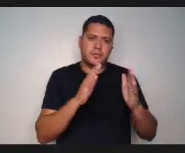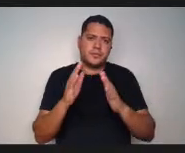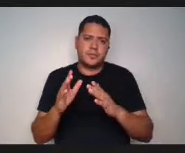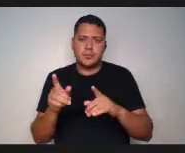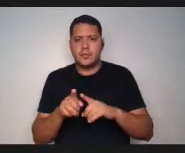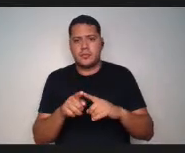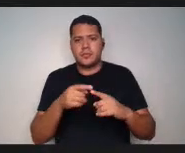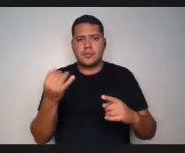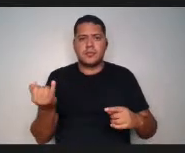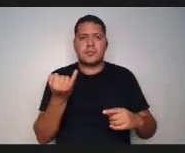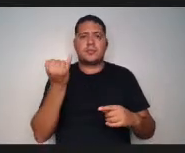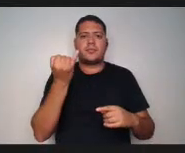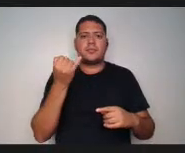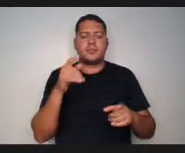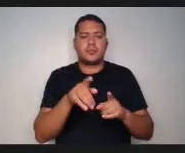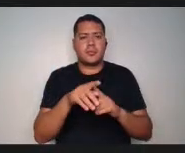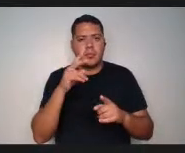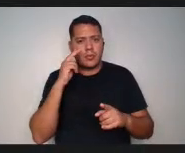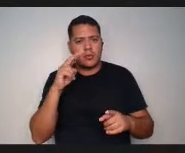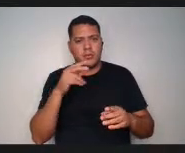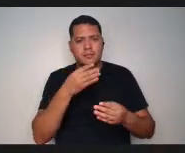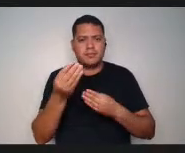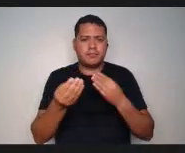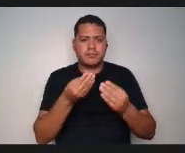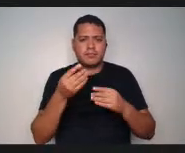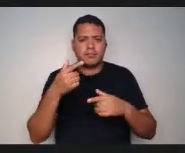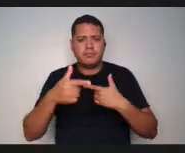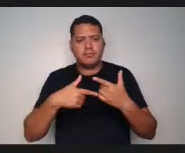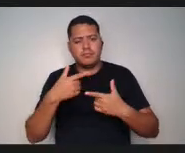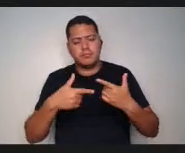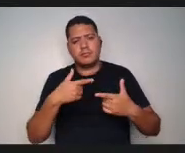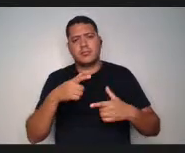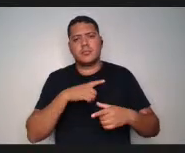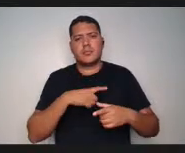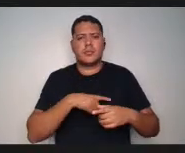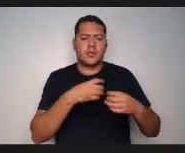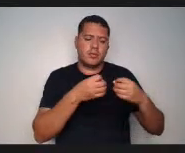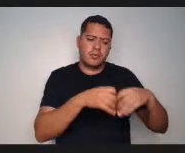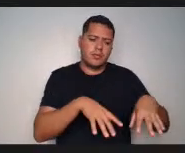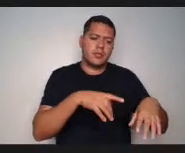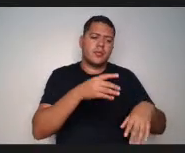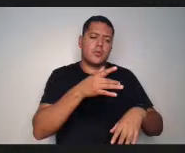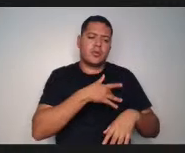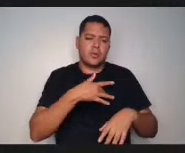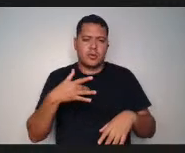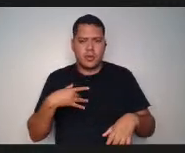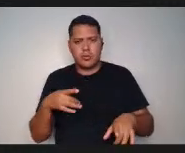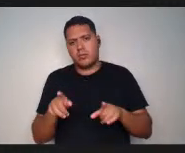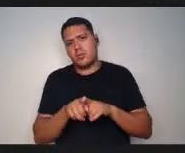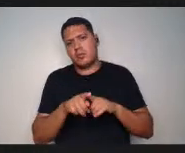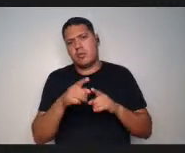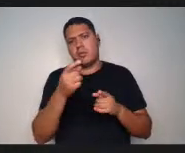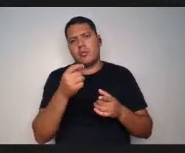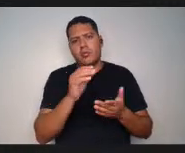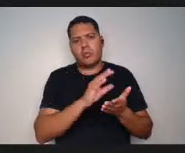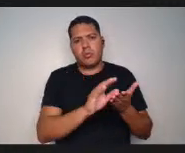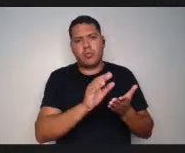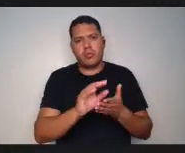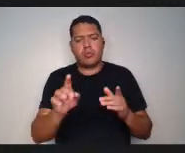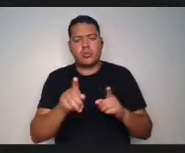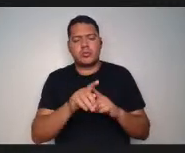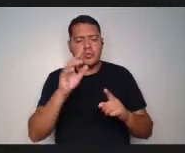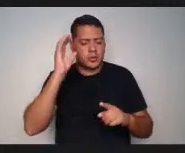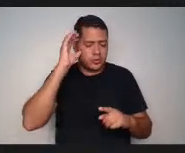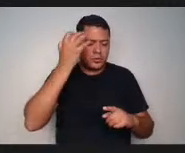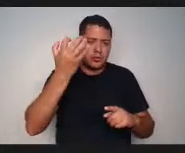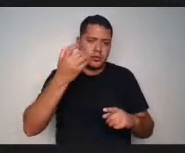impacts our health, the social and financial costs, and also the solutions. We want to assess the workplace for unhealthy work